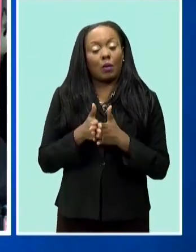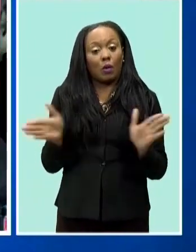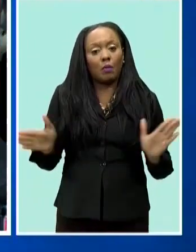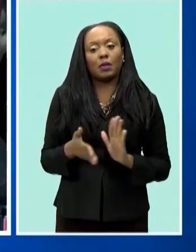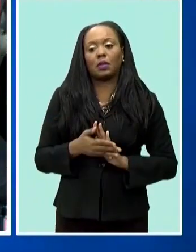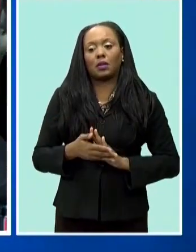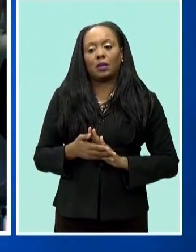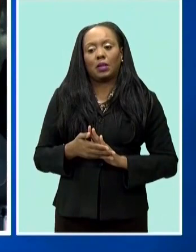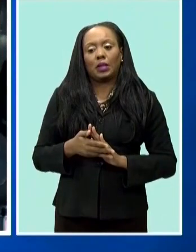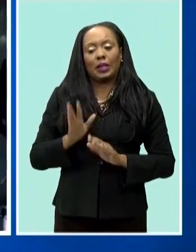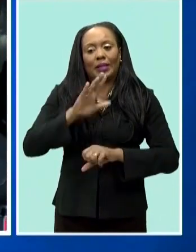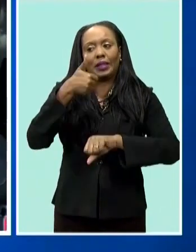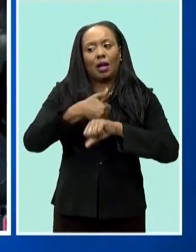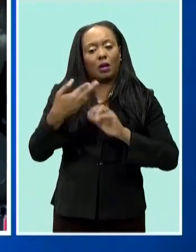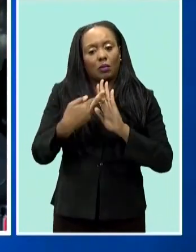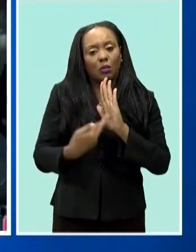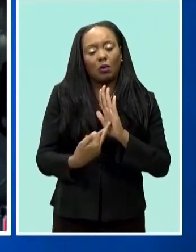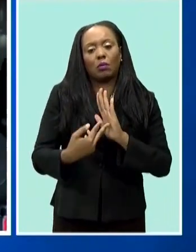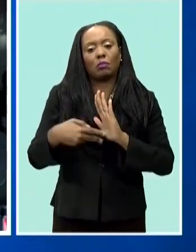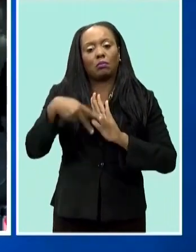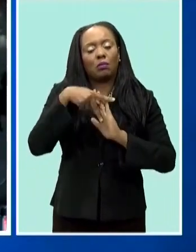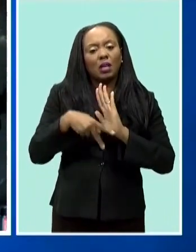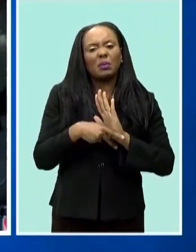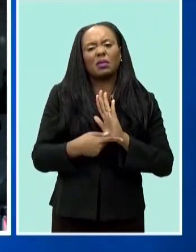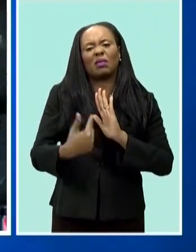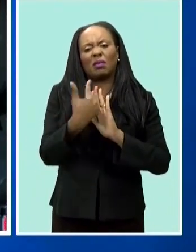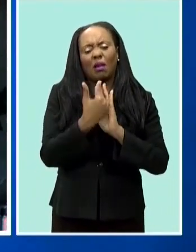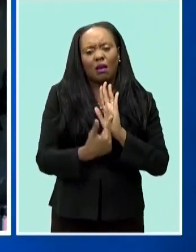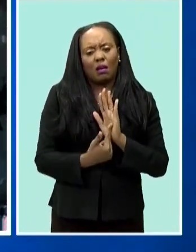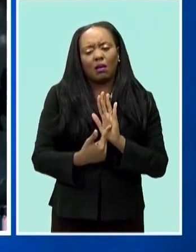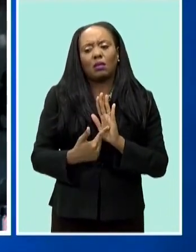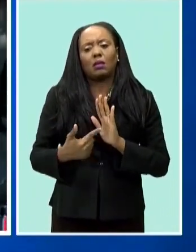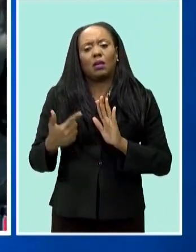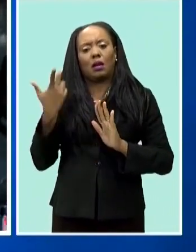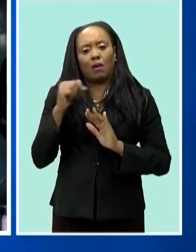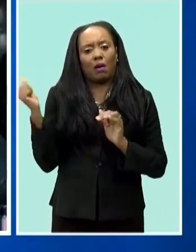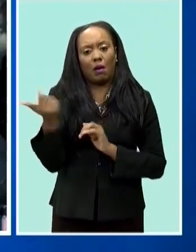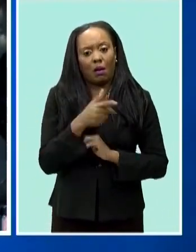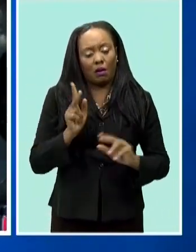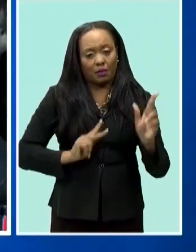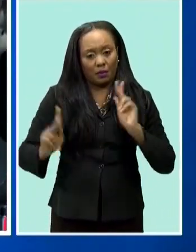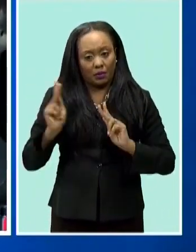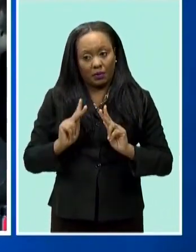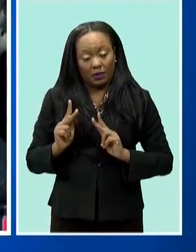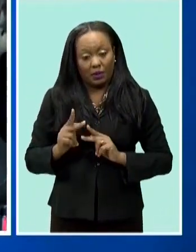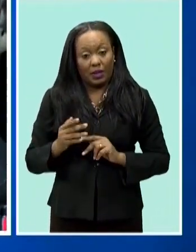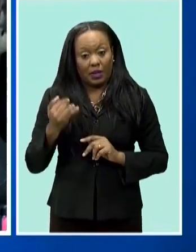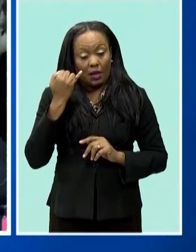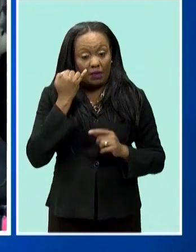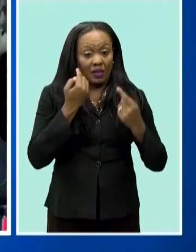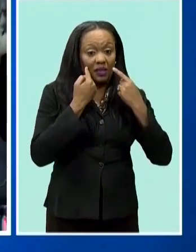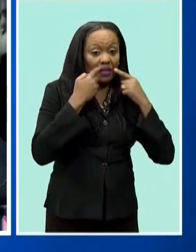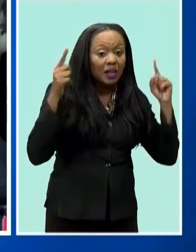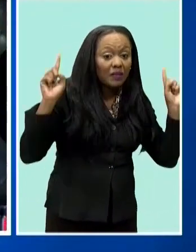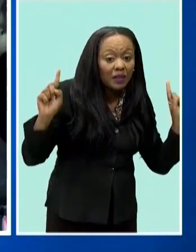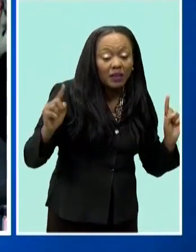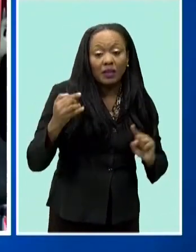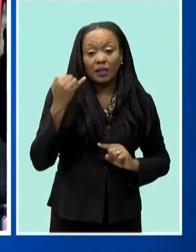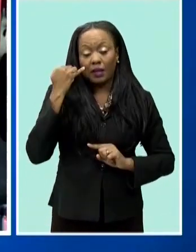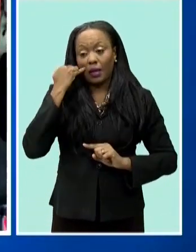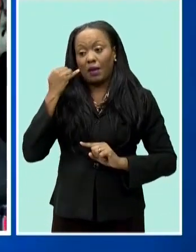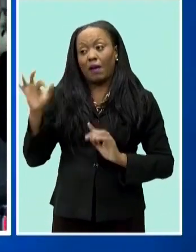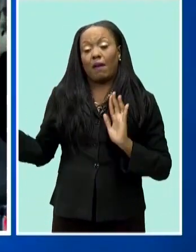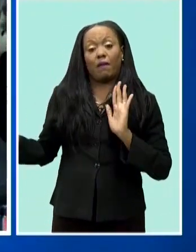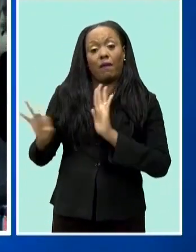are imposed on all persons, and the success or failure of each entity must